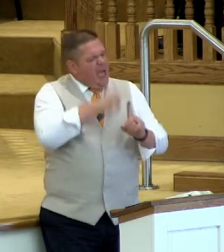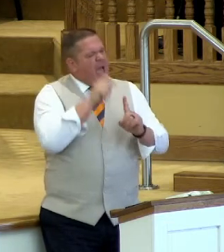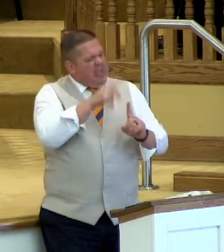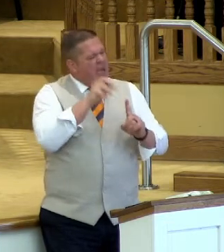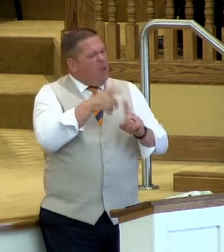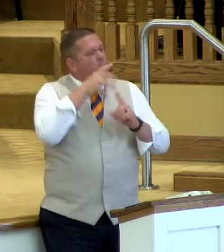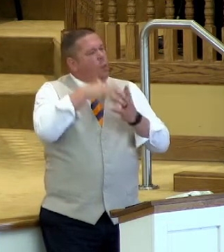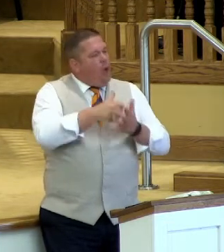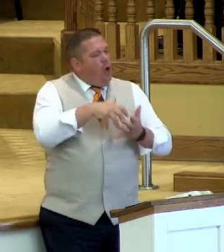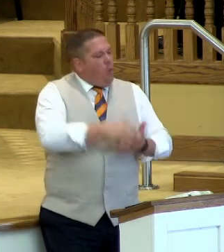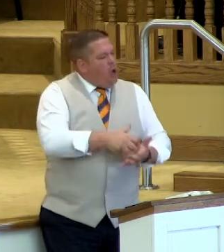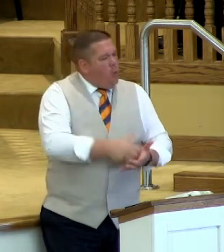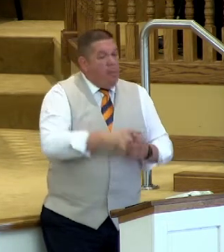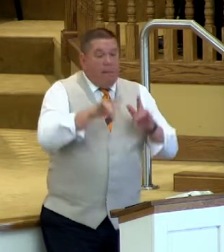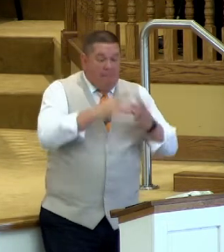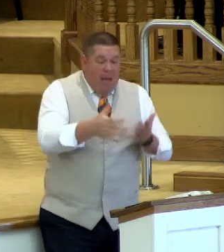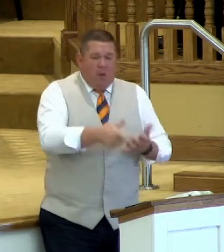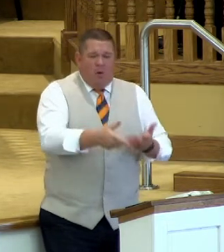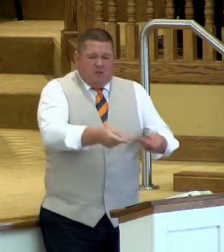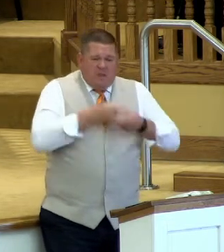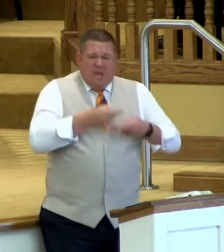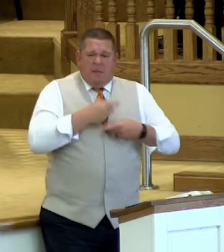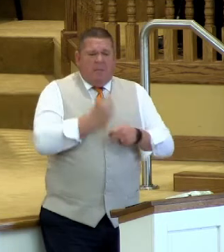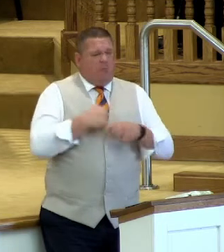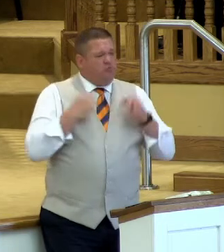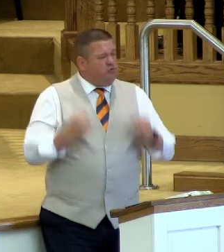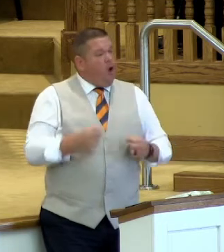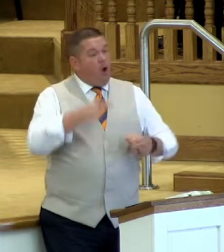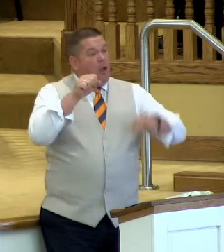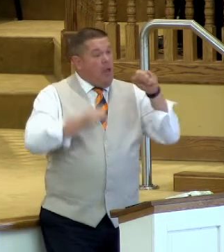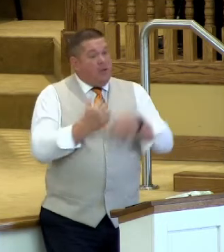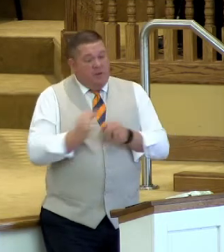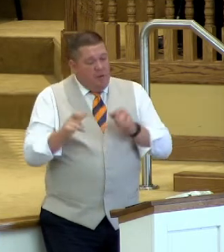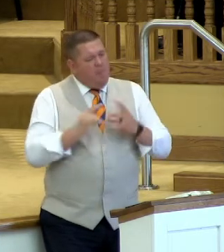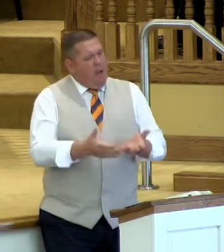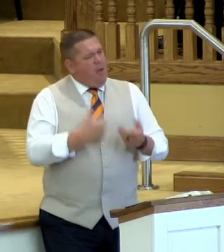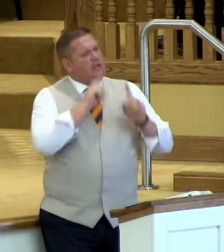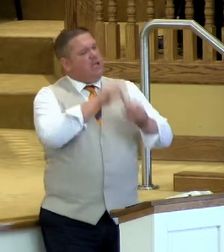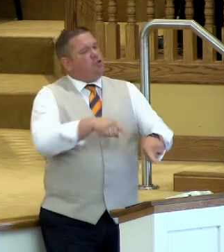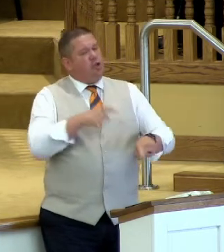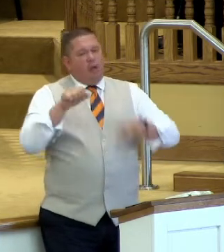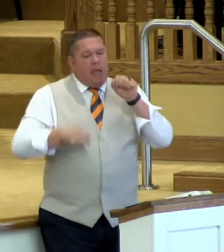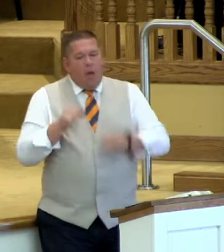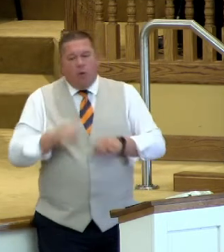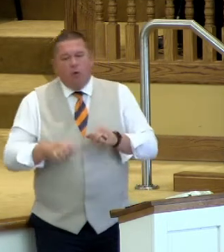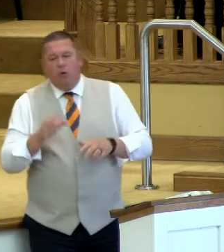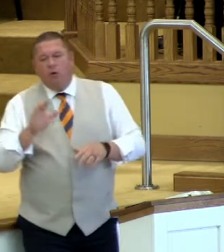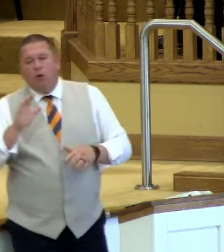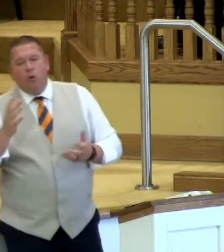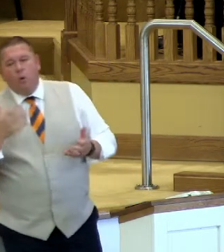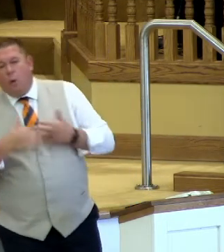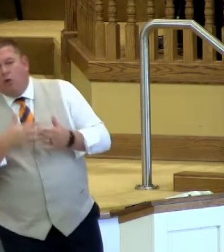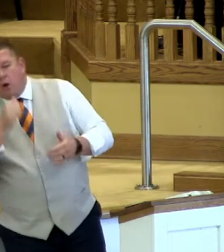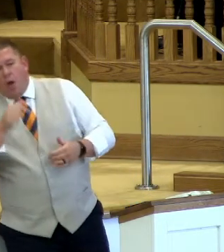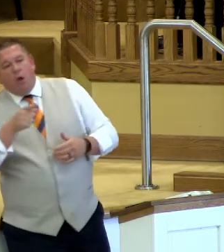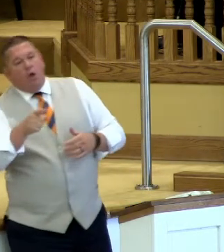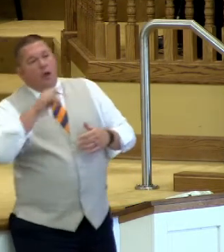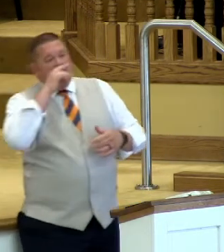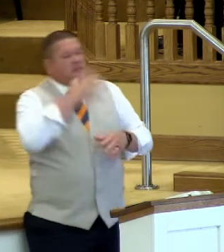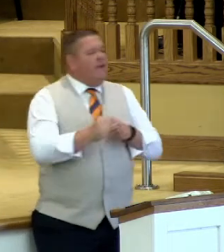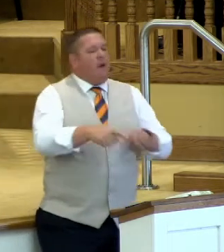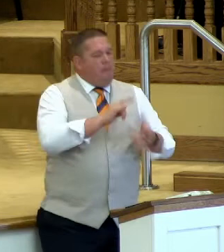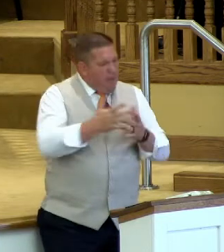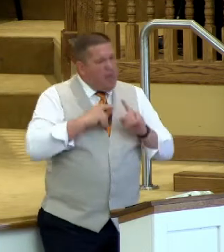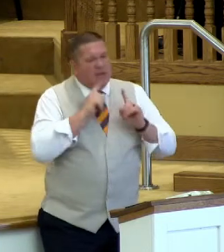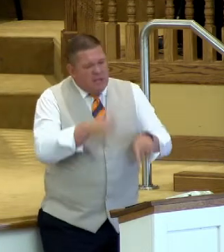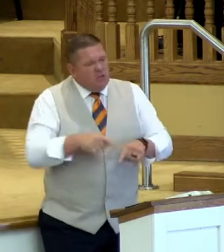you're going to be weaker than you should be. But the Bible has the answer to everything. You're doubting your salvation, the Bible has the answer. You're doubting whether or not your kids are saved, the